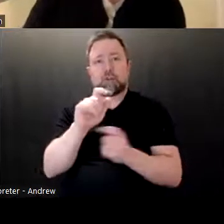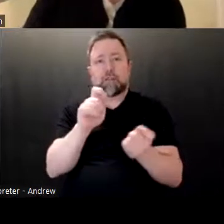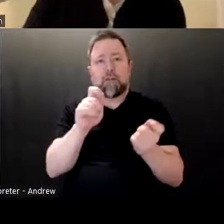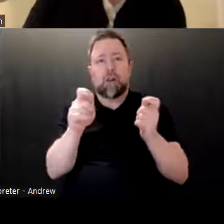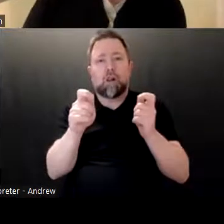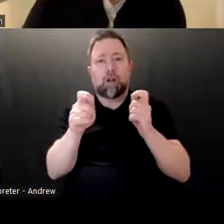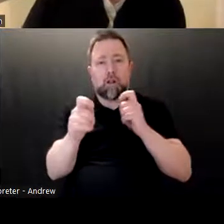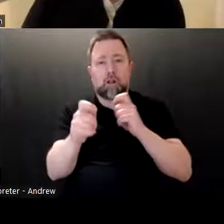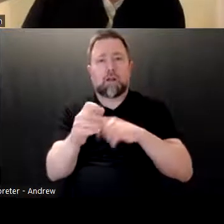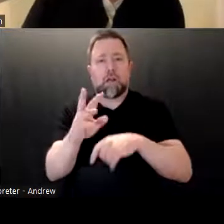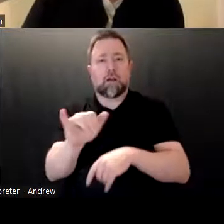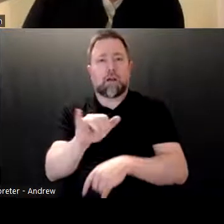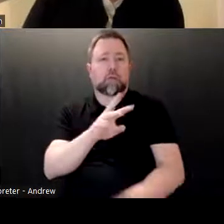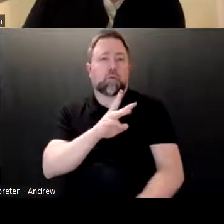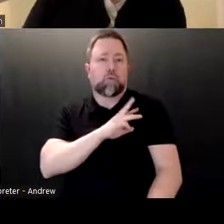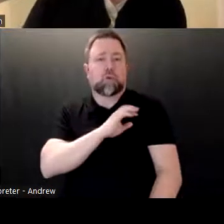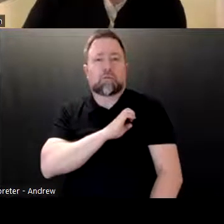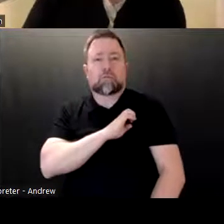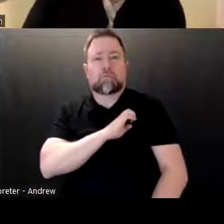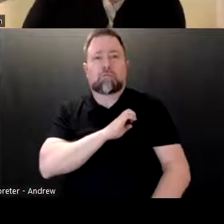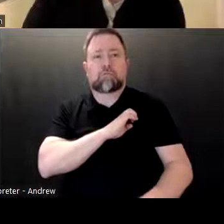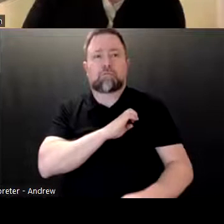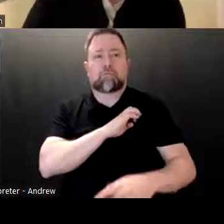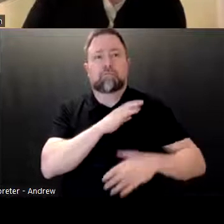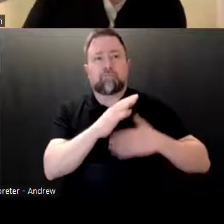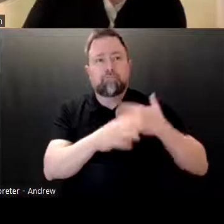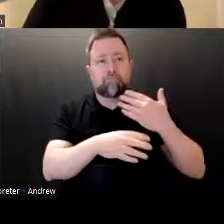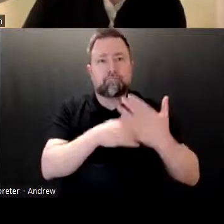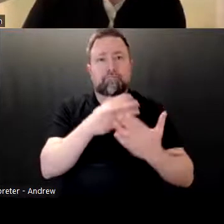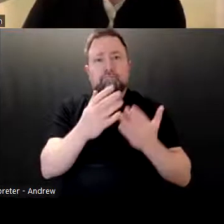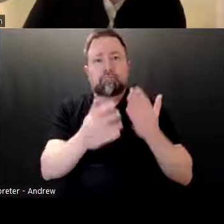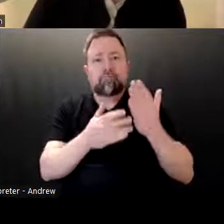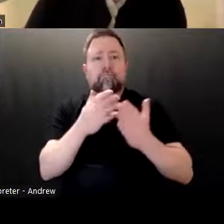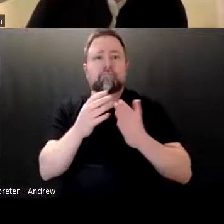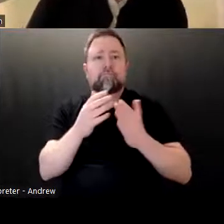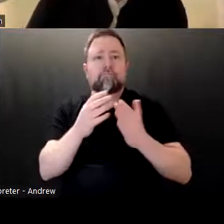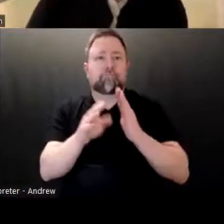back to Julie, who will bring us back into the present.